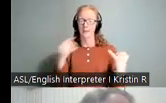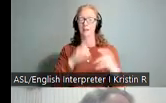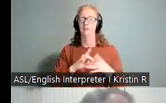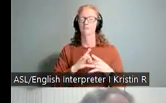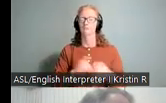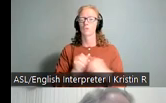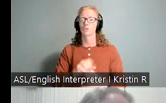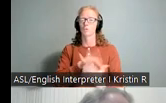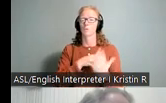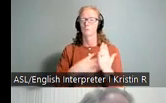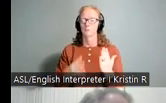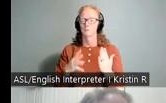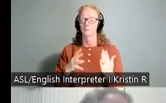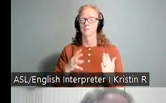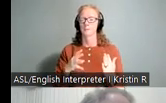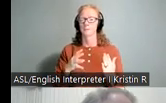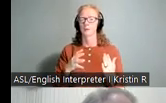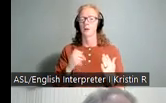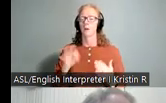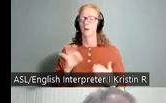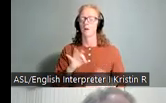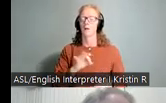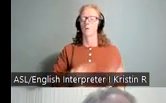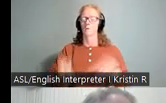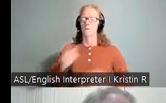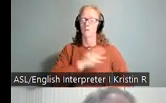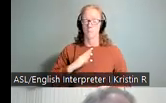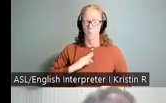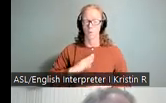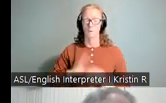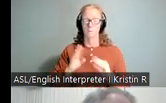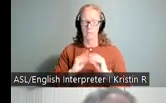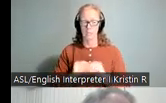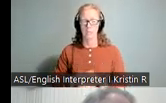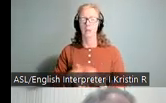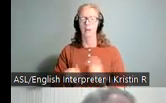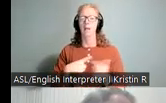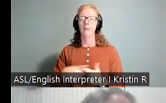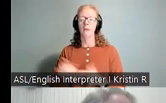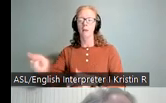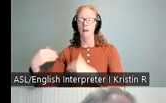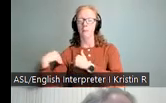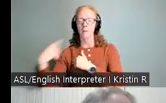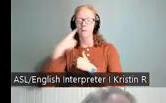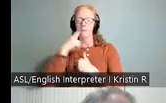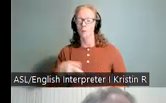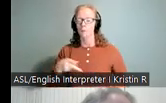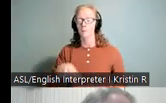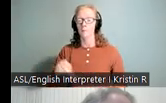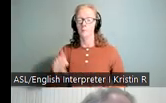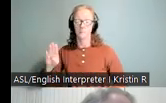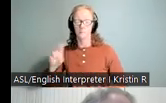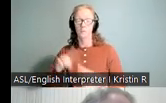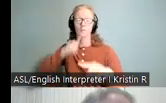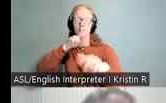meeting schedule and an obligation for the Police Bureau to respond to the oversight board